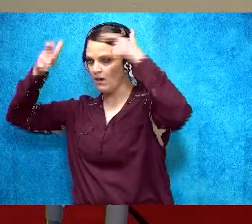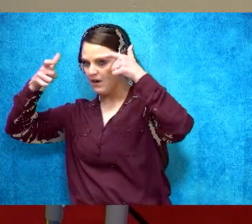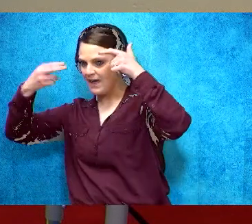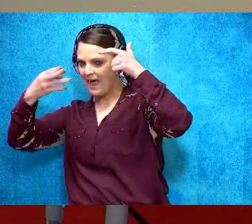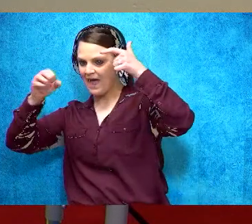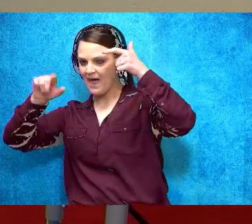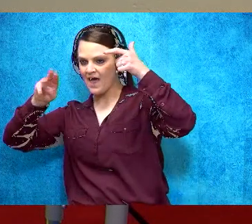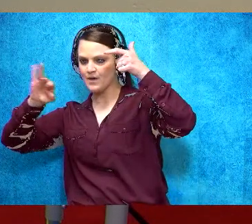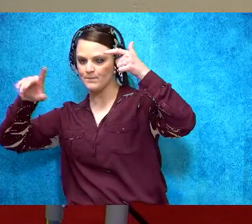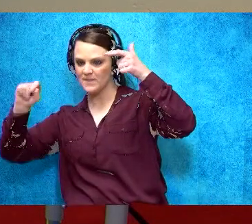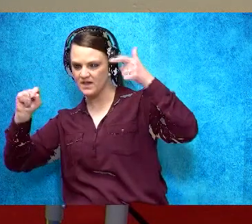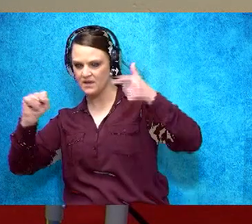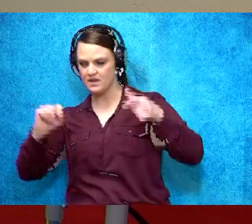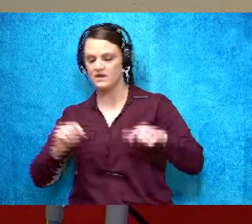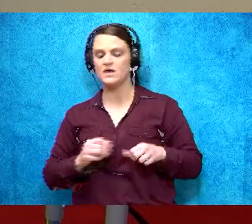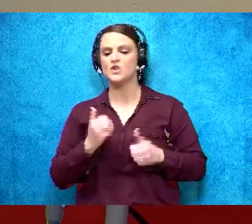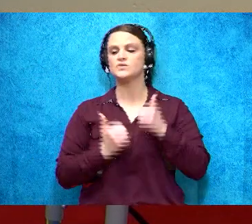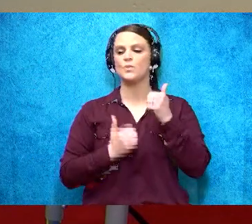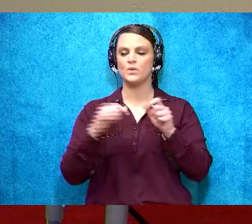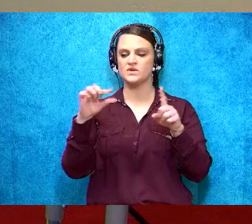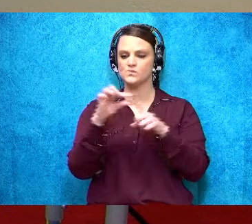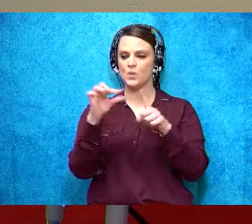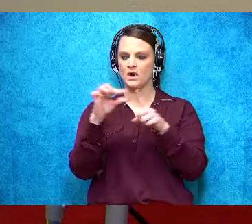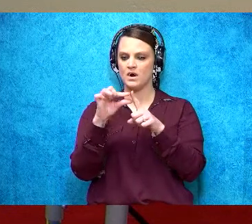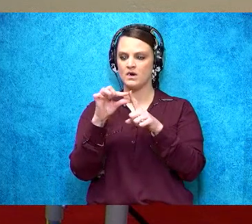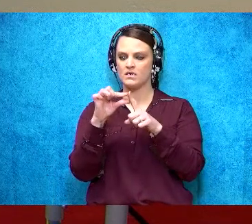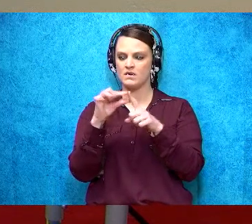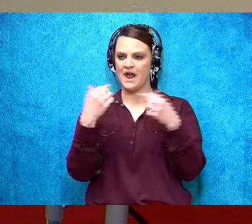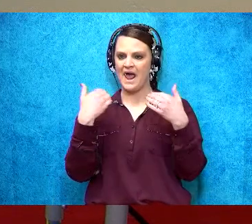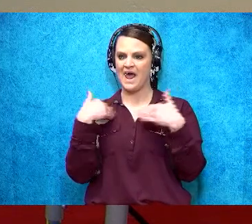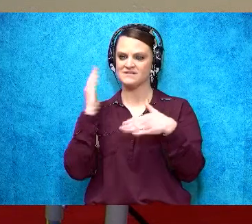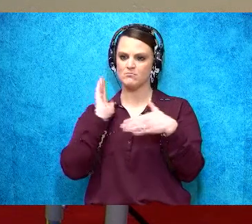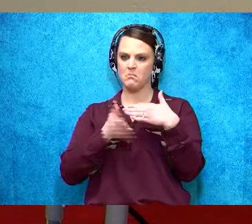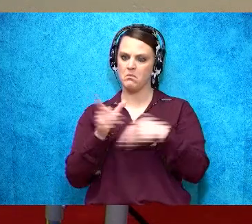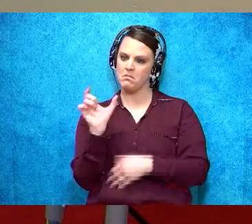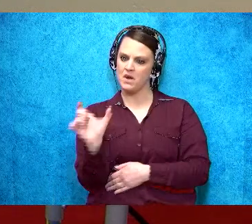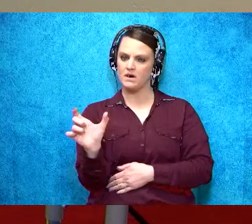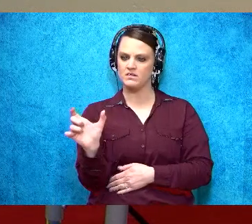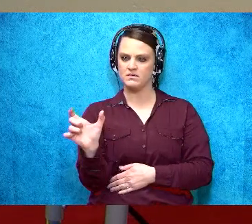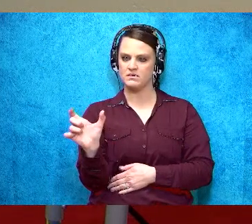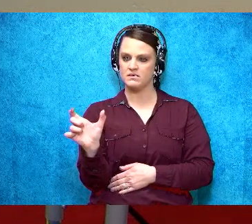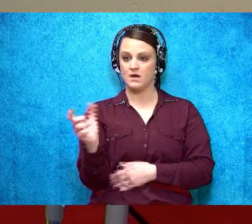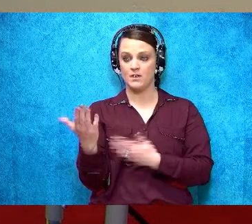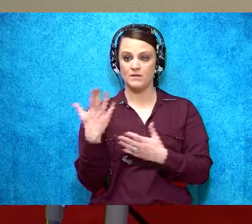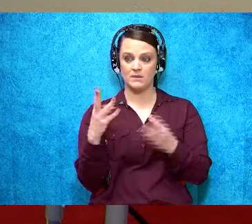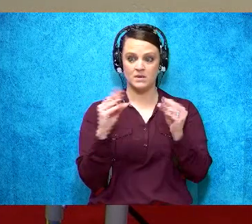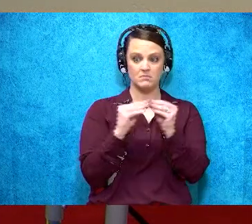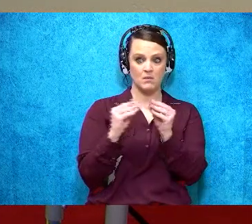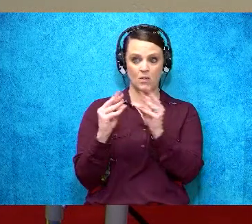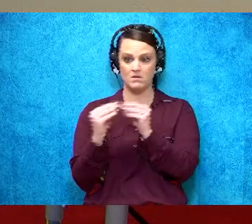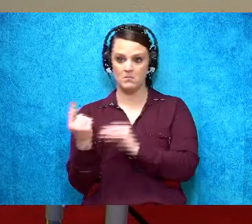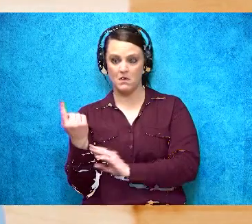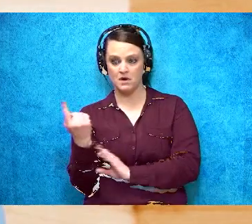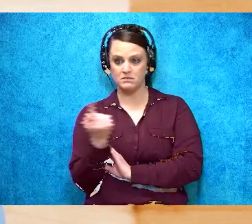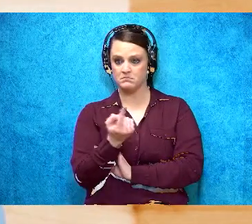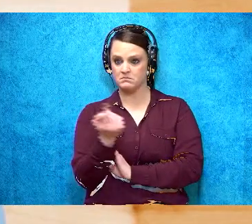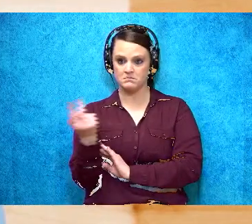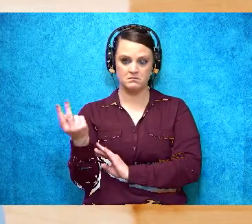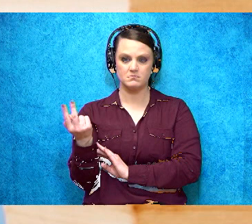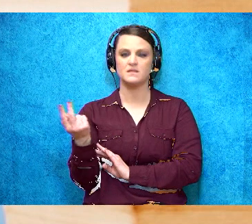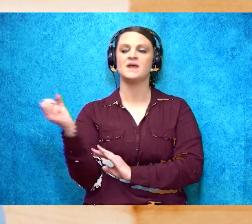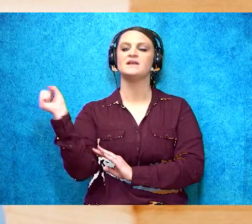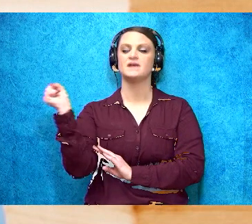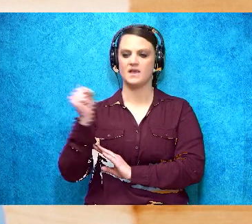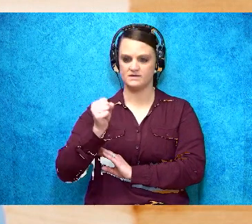you see? Which one of those words has a suffix? Maybe there's more than one. Yes. We